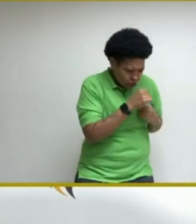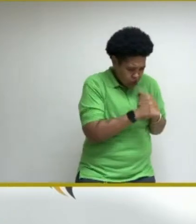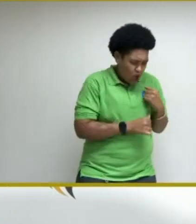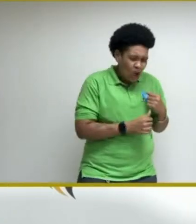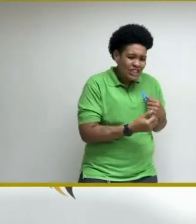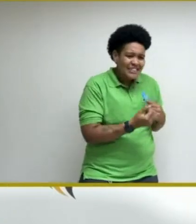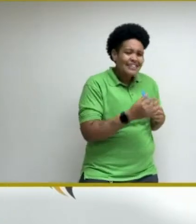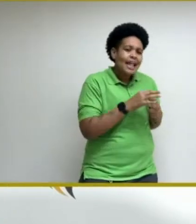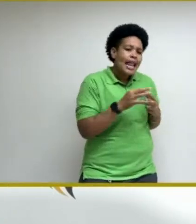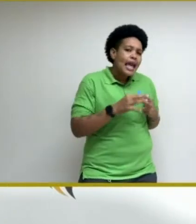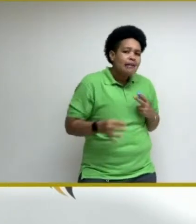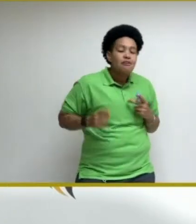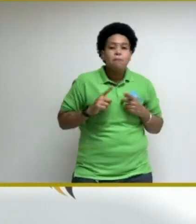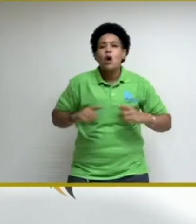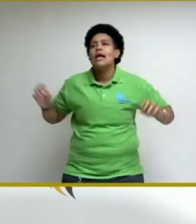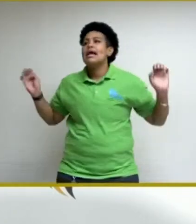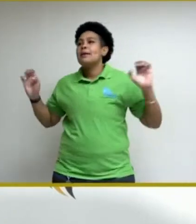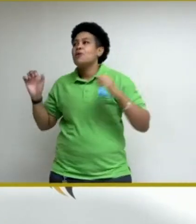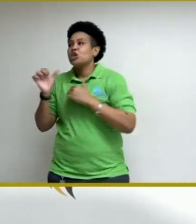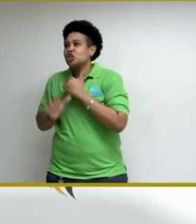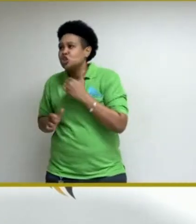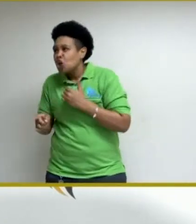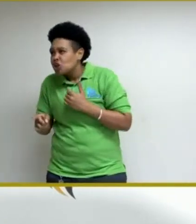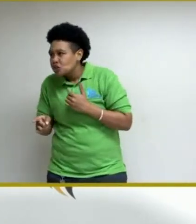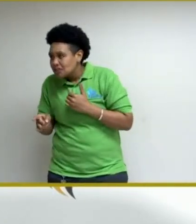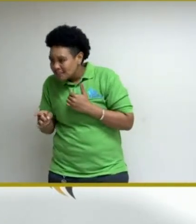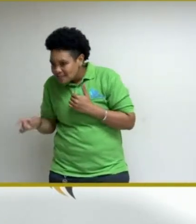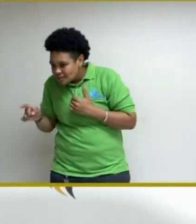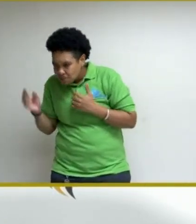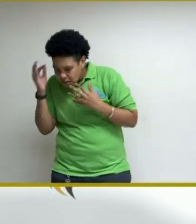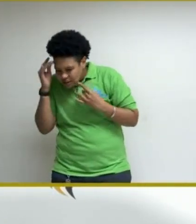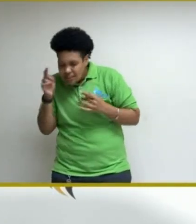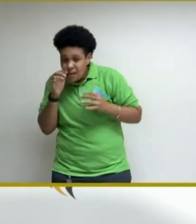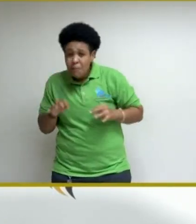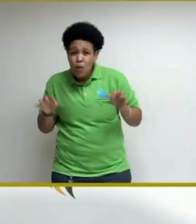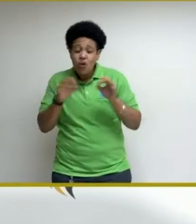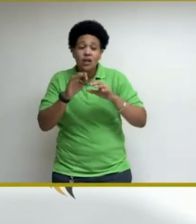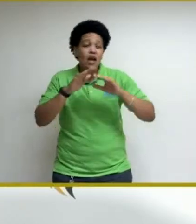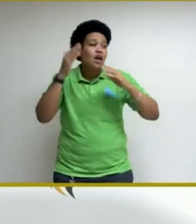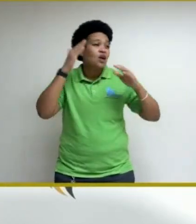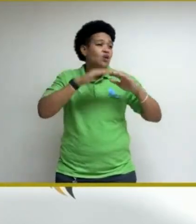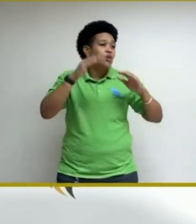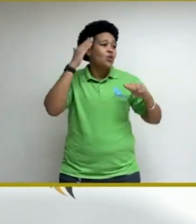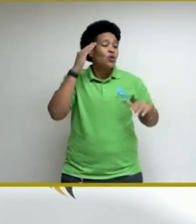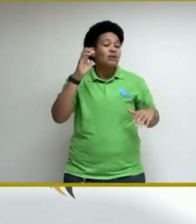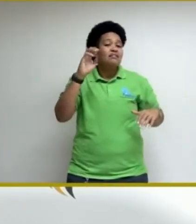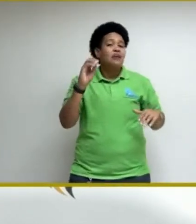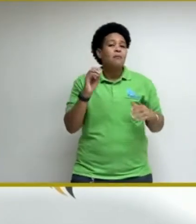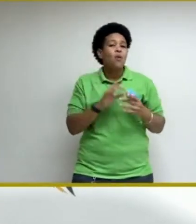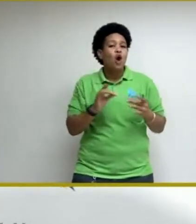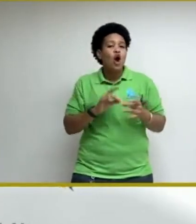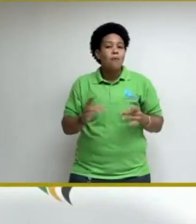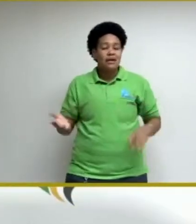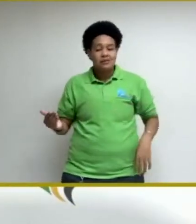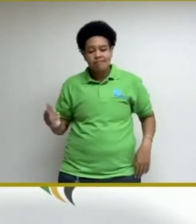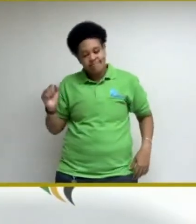emergencies. Those are things that are going to be important, and I don't know if the CMO wants to comment further on that.